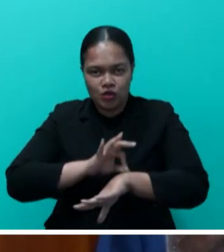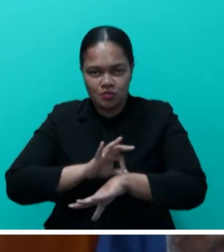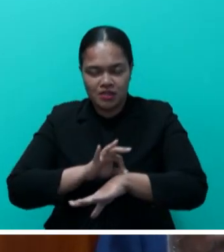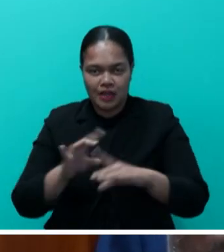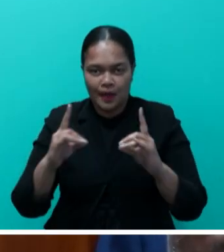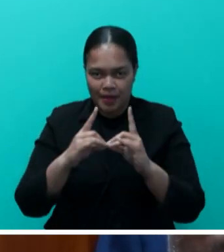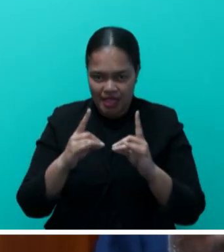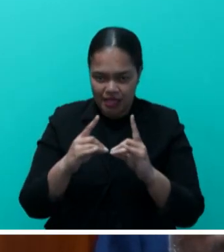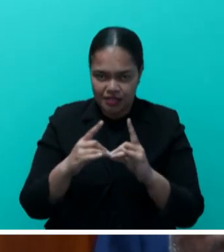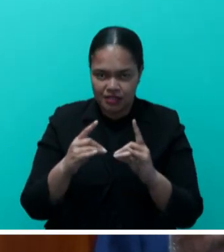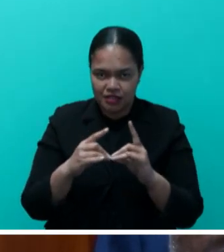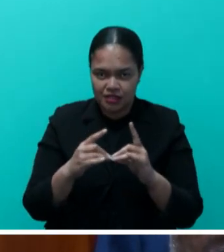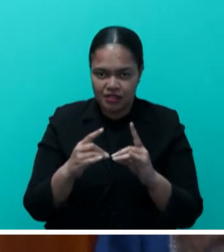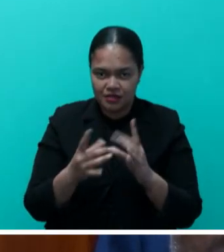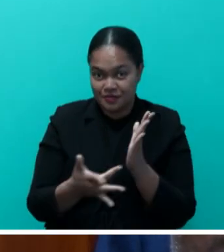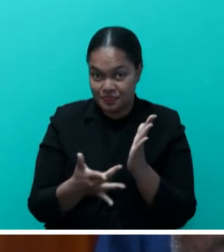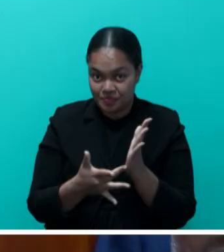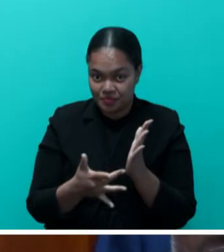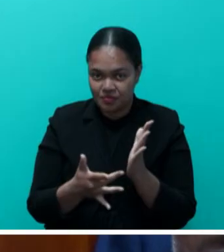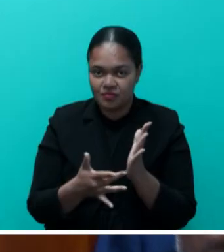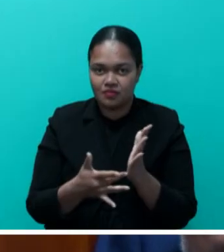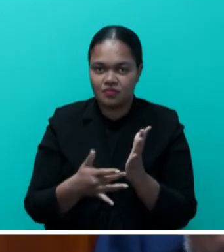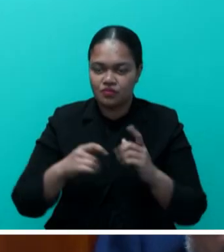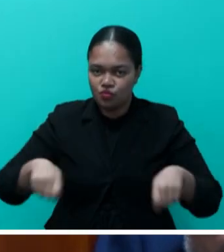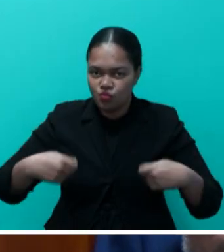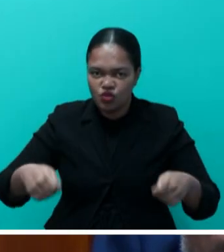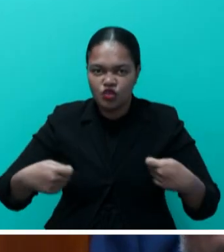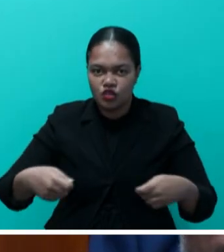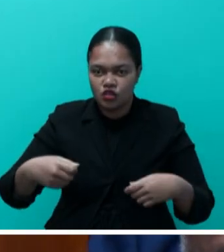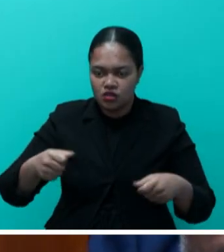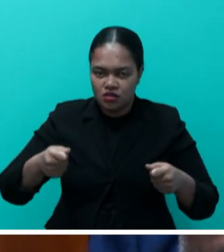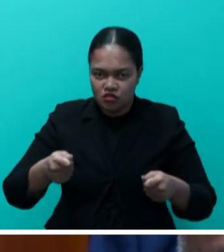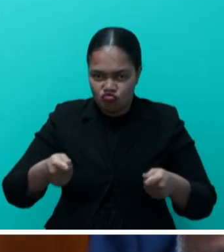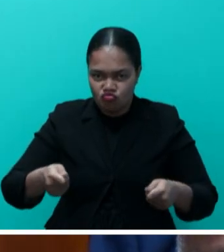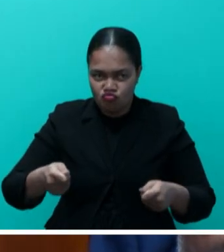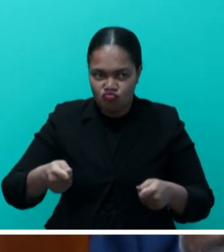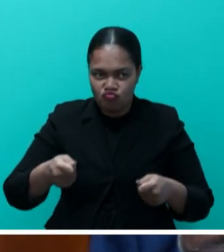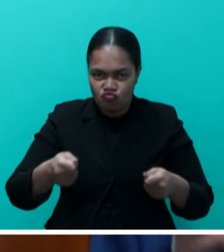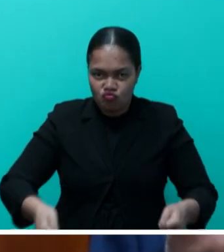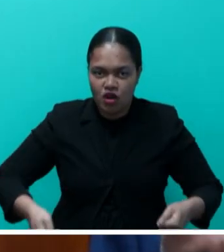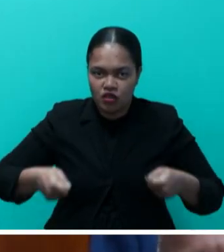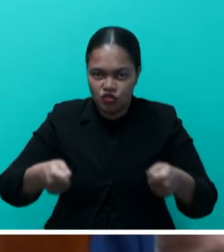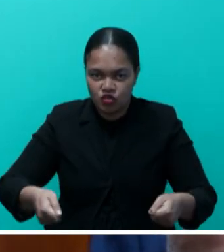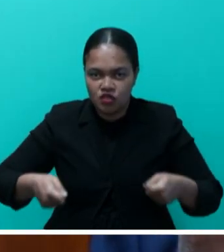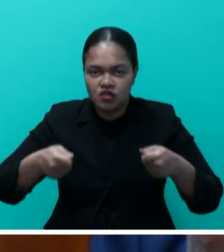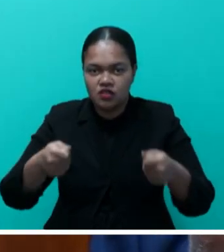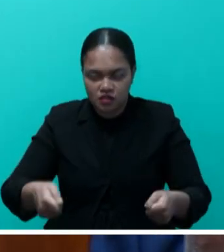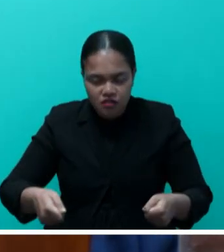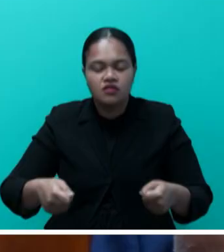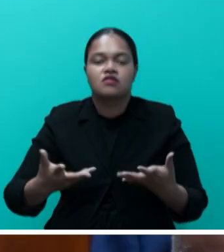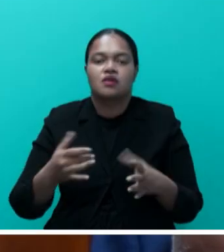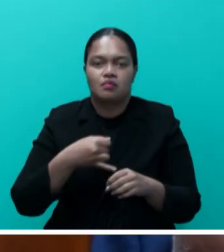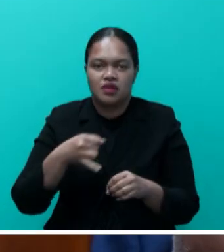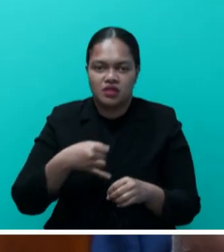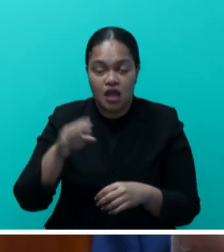electronic and manual, commodes, shower chairs, crutches, medical consumables,